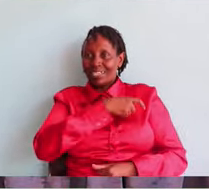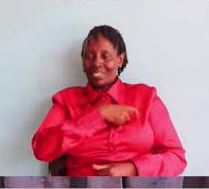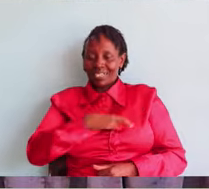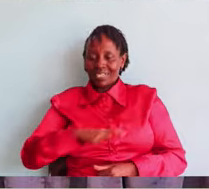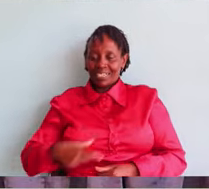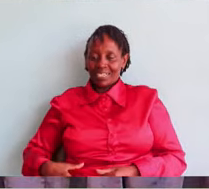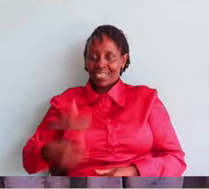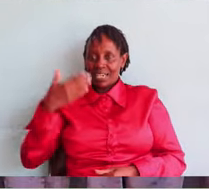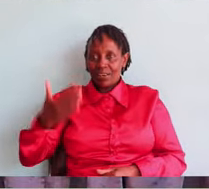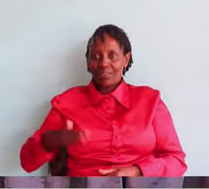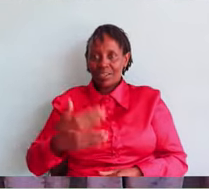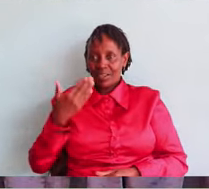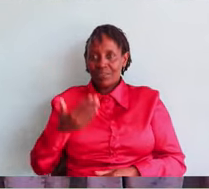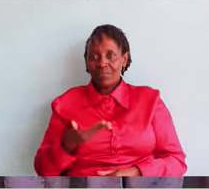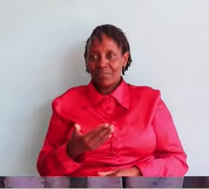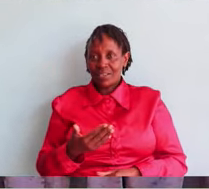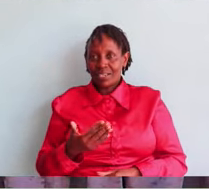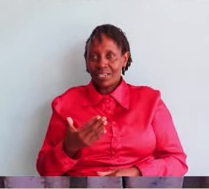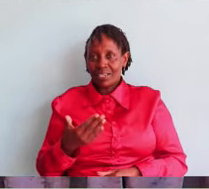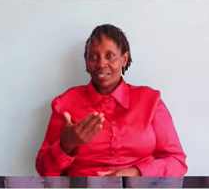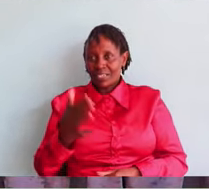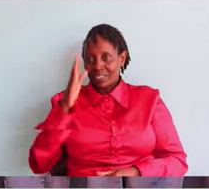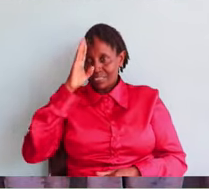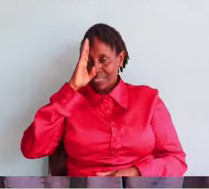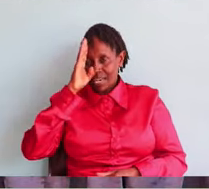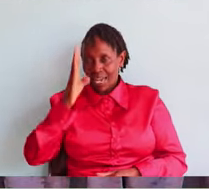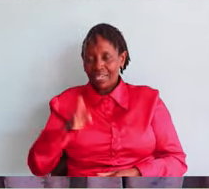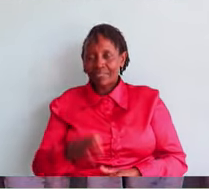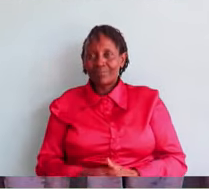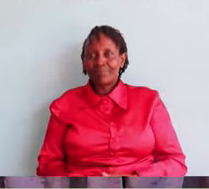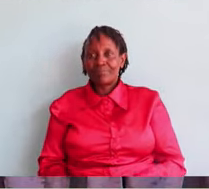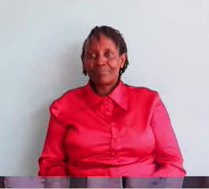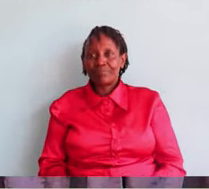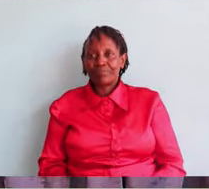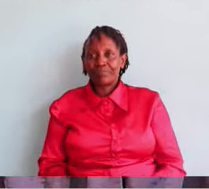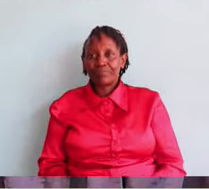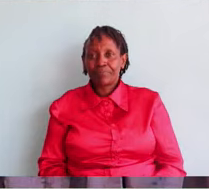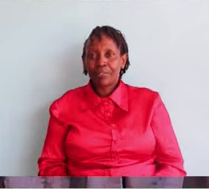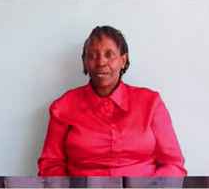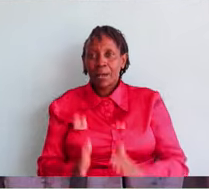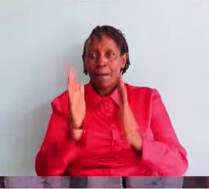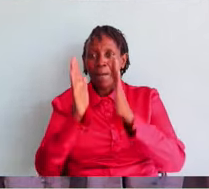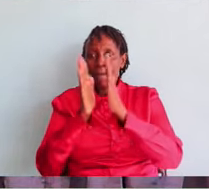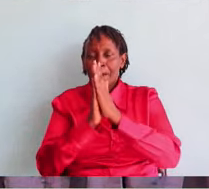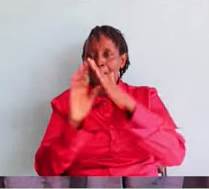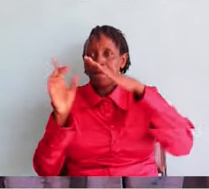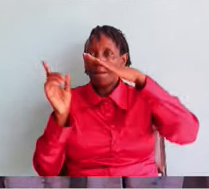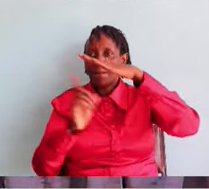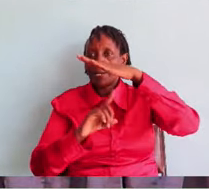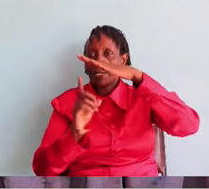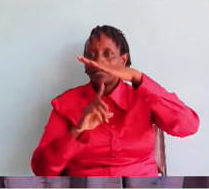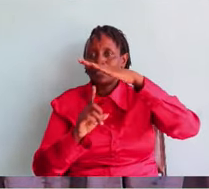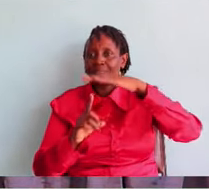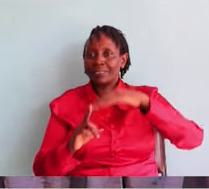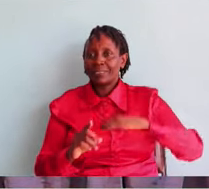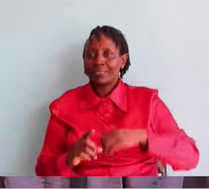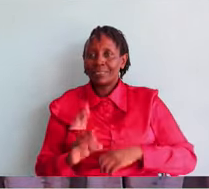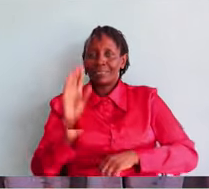We have the prayer ministry. We have the family life ministry that was leading us last month. Sunday school